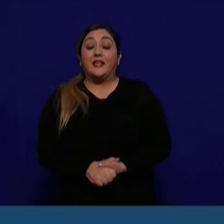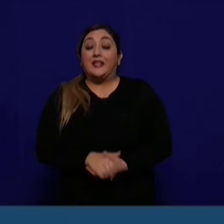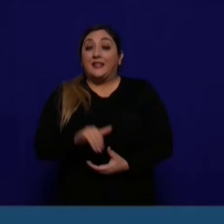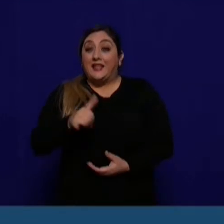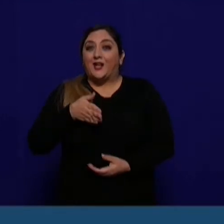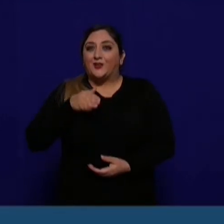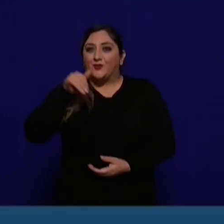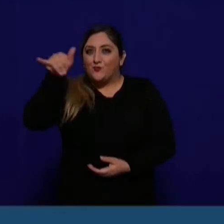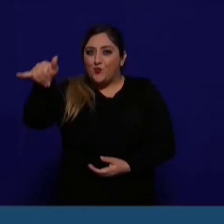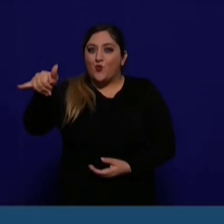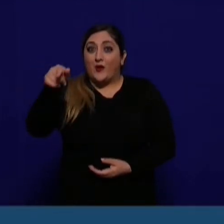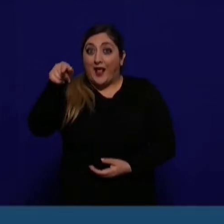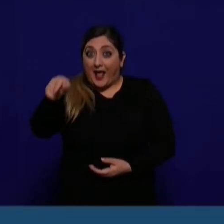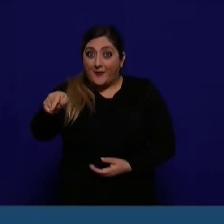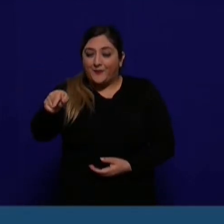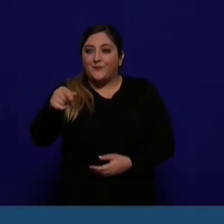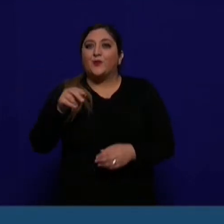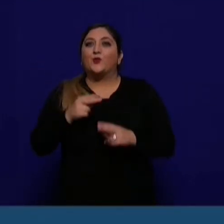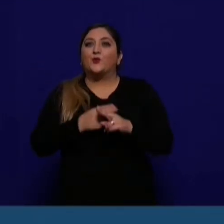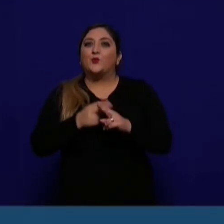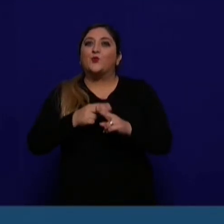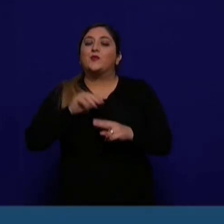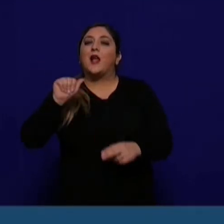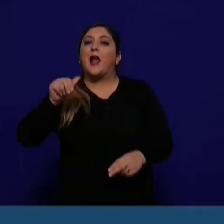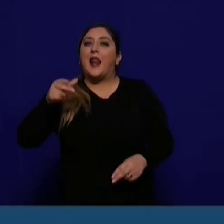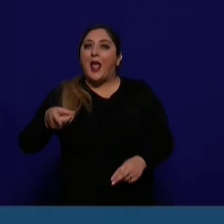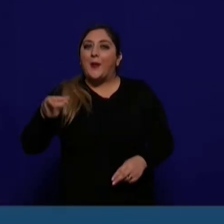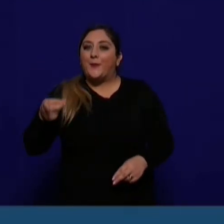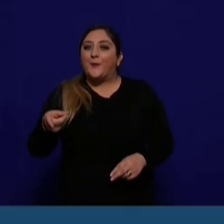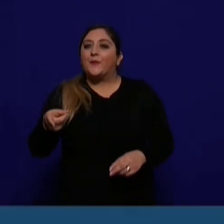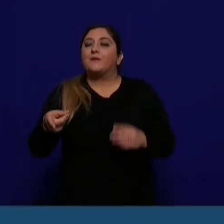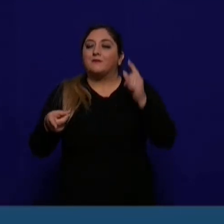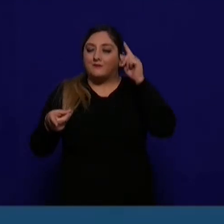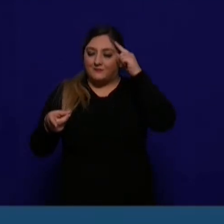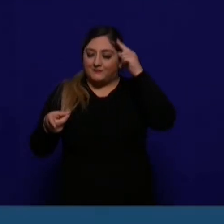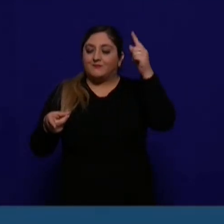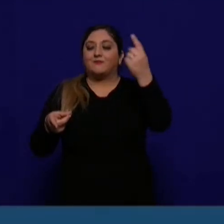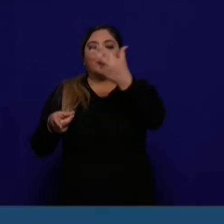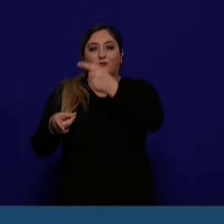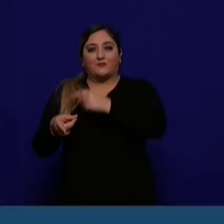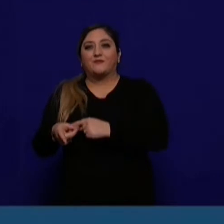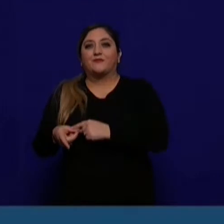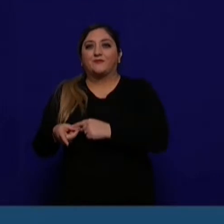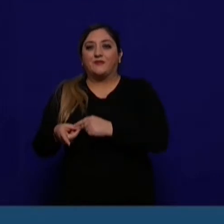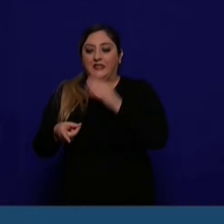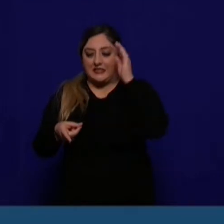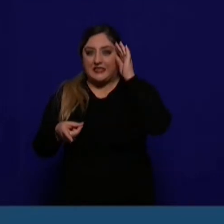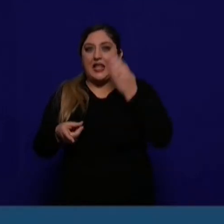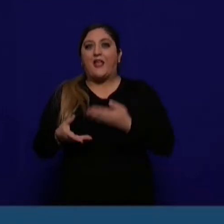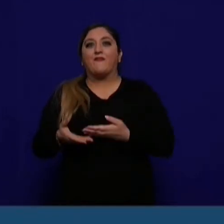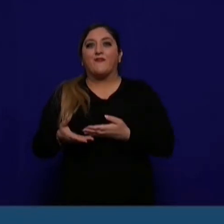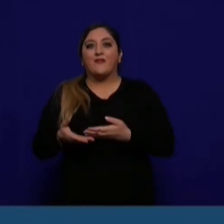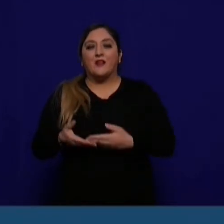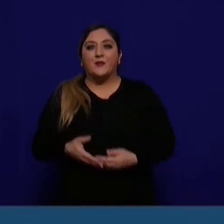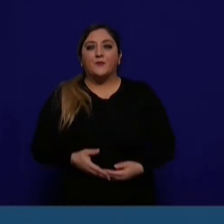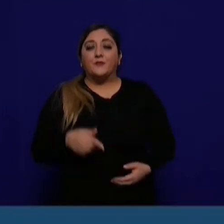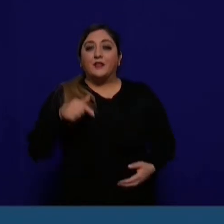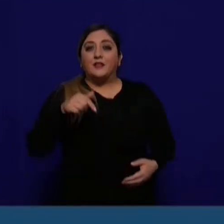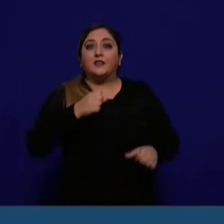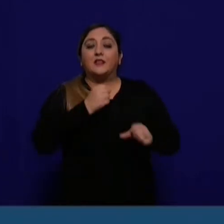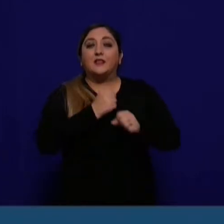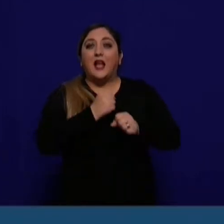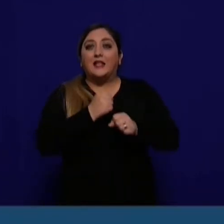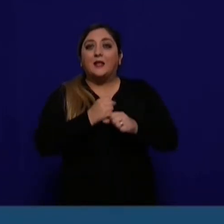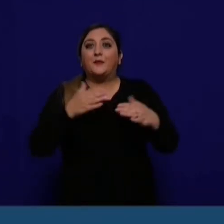l-app, inti ħatkun tista' tirċievi l-alert ukoll. Din qiegħda taħdem permezz li ħajsir